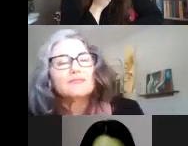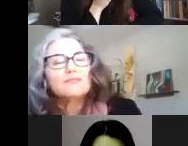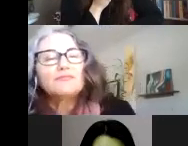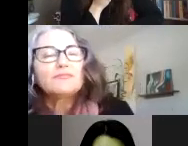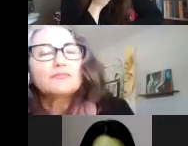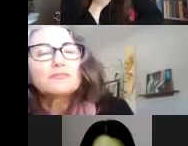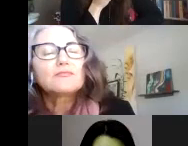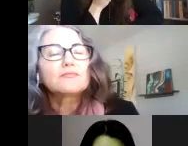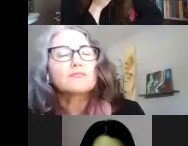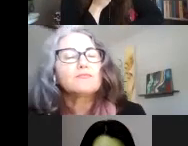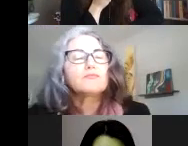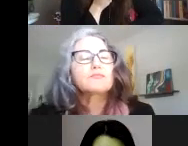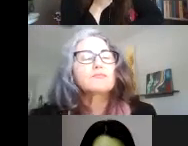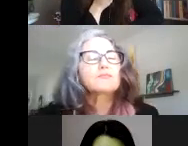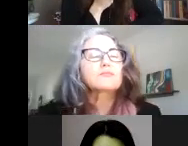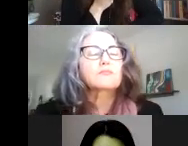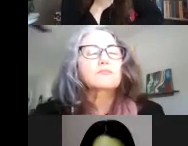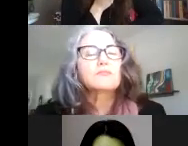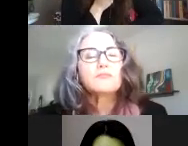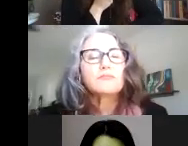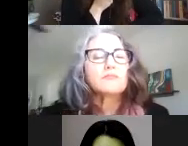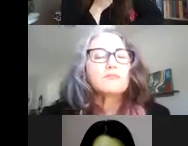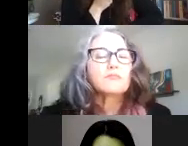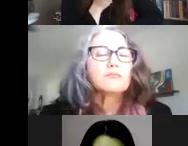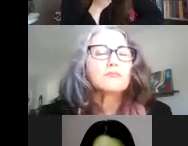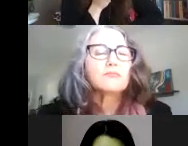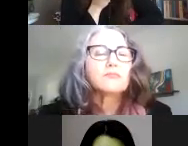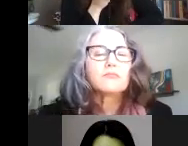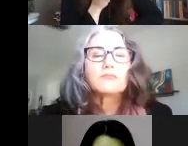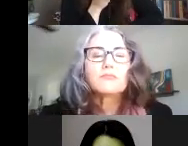street. Next slide.